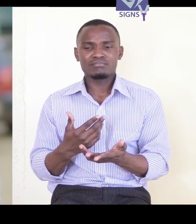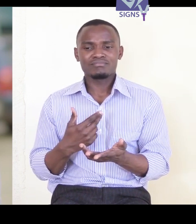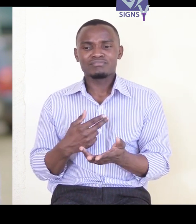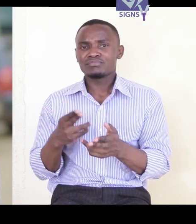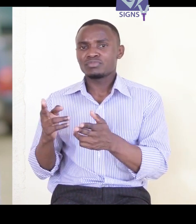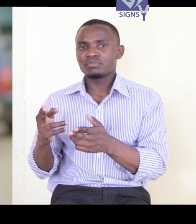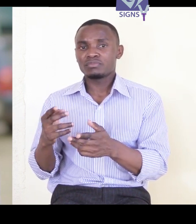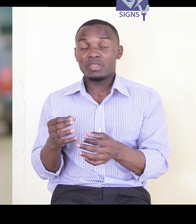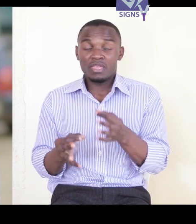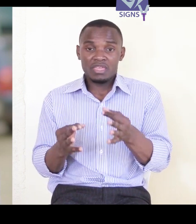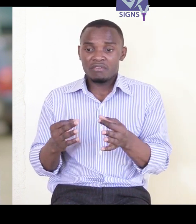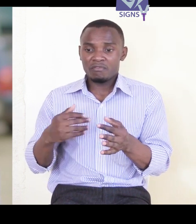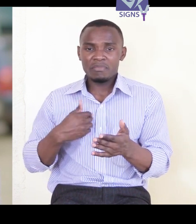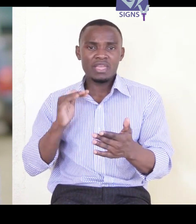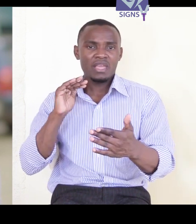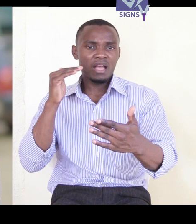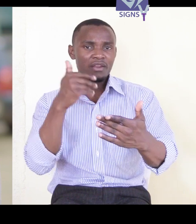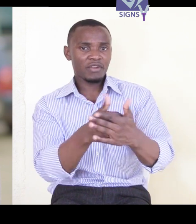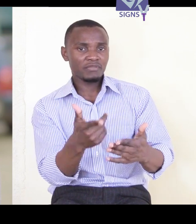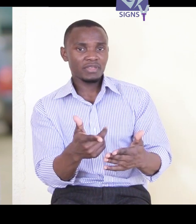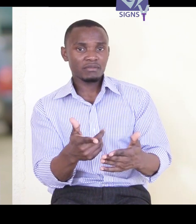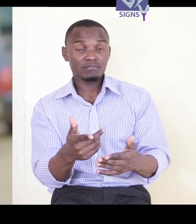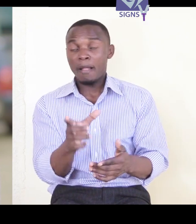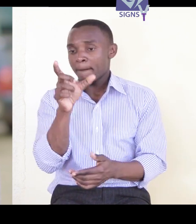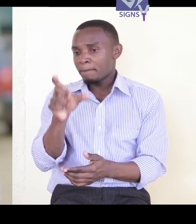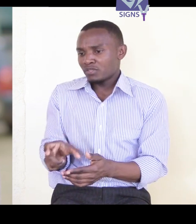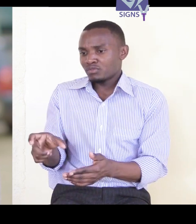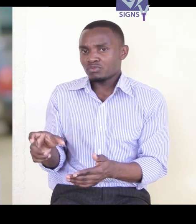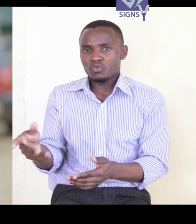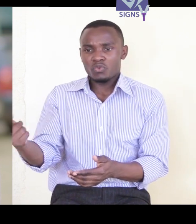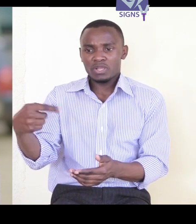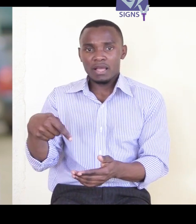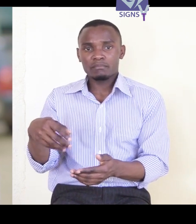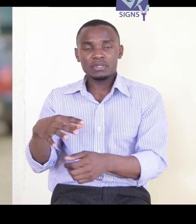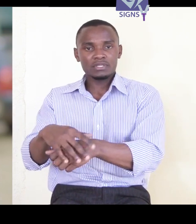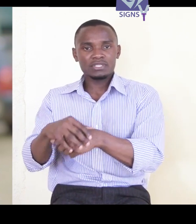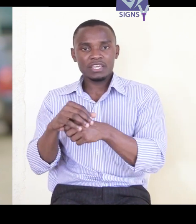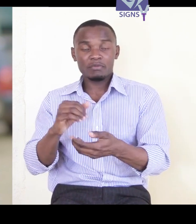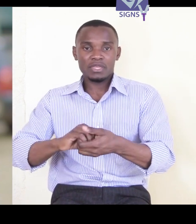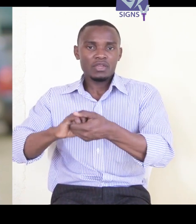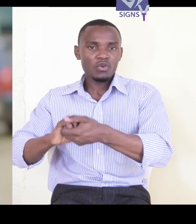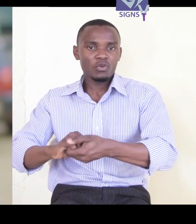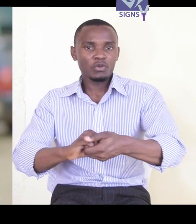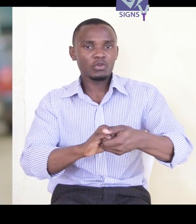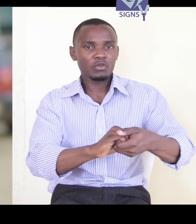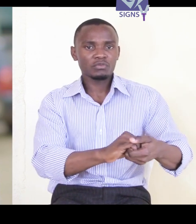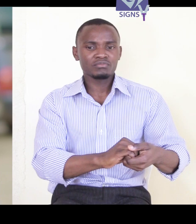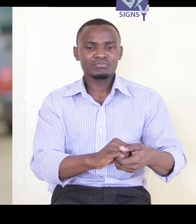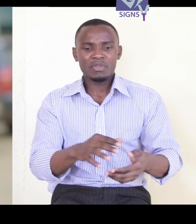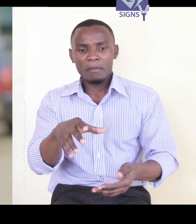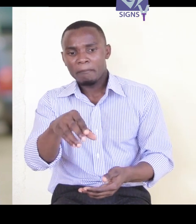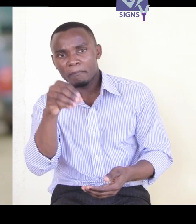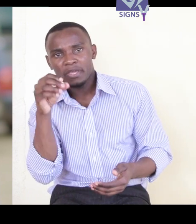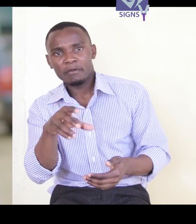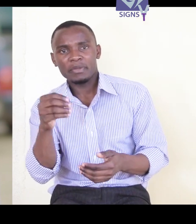supermarket. So they know me. Anytime I get there, somebody will get me from the door. And they will take me around to all the shelves, what